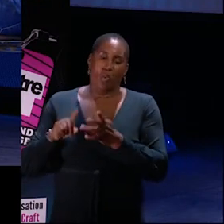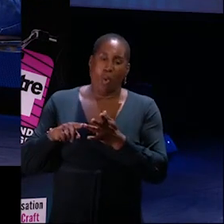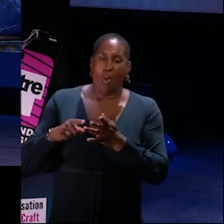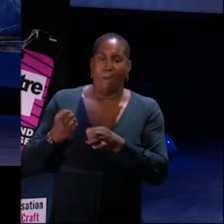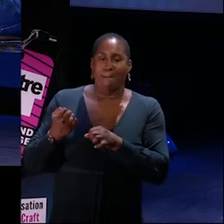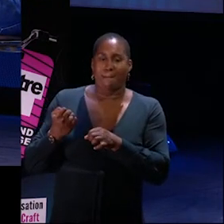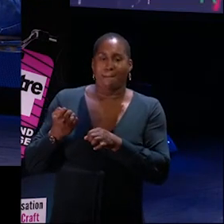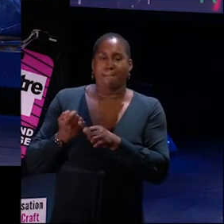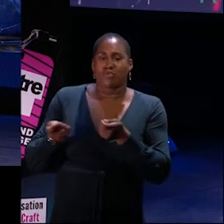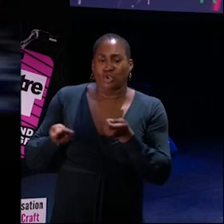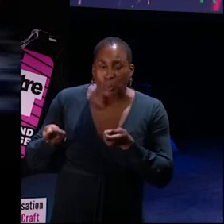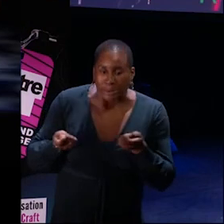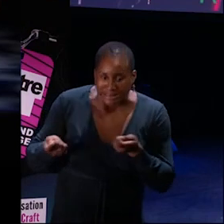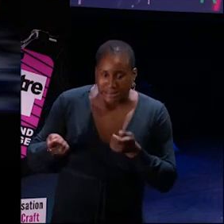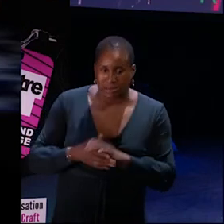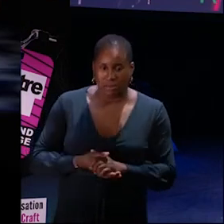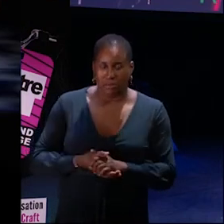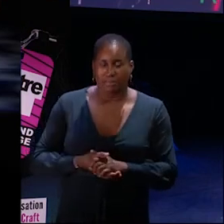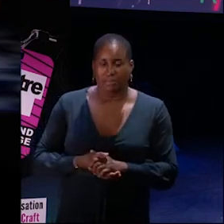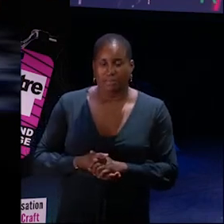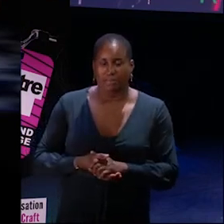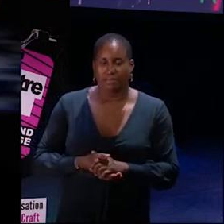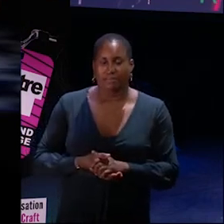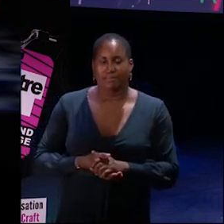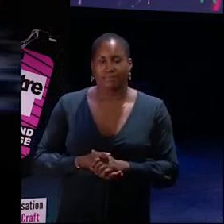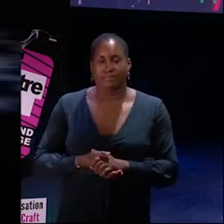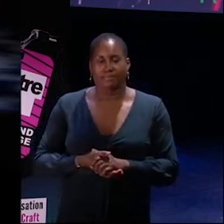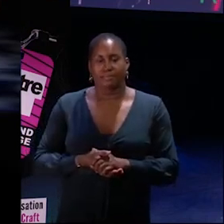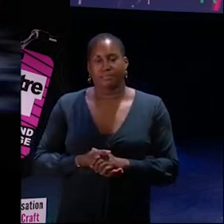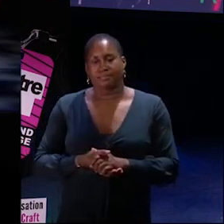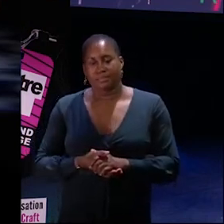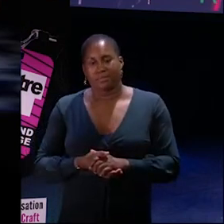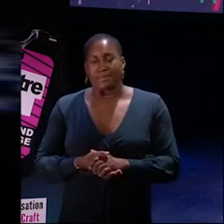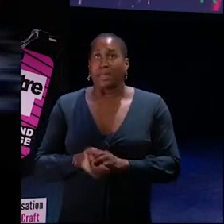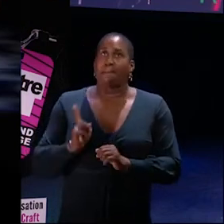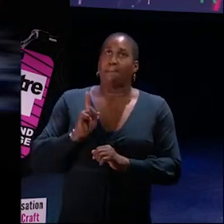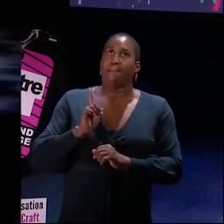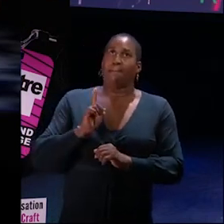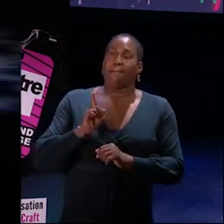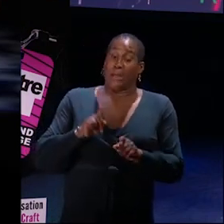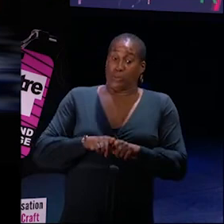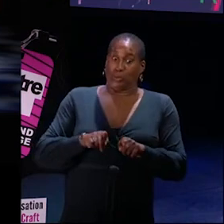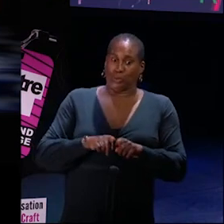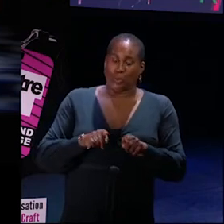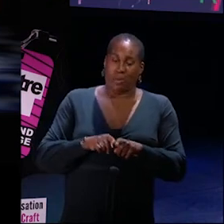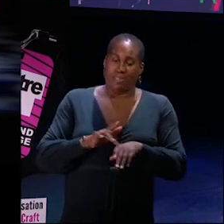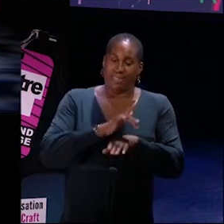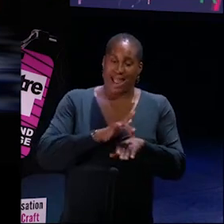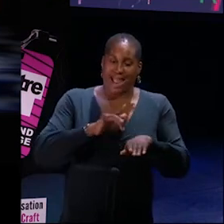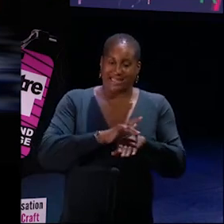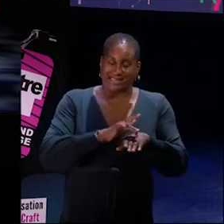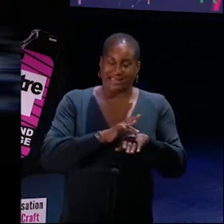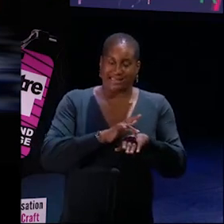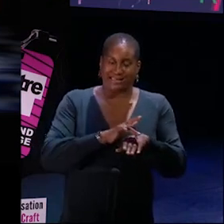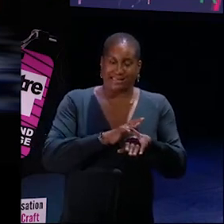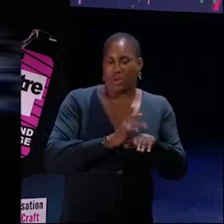Makes things a bit more difficult. As well as the theatre company, and because we've been sort of working on this environmental